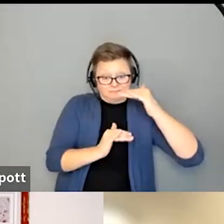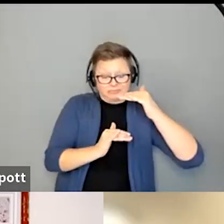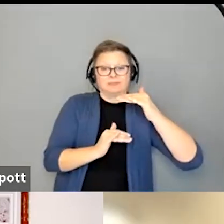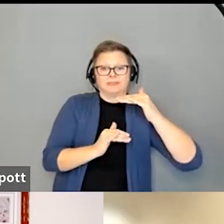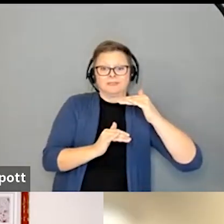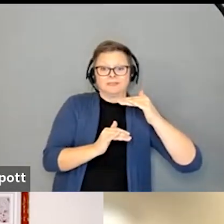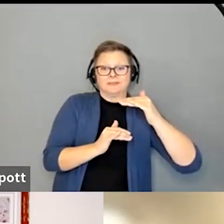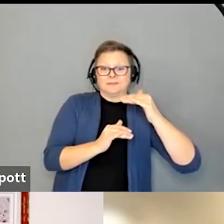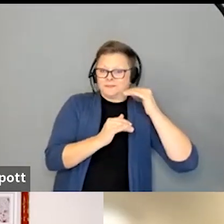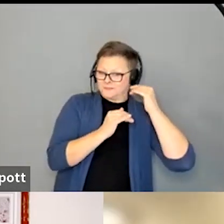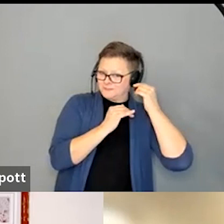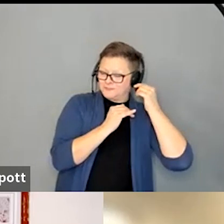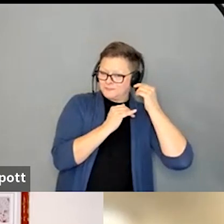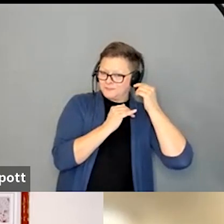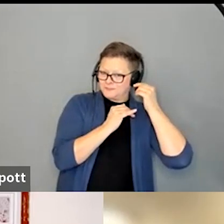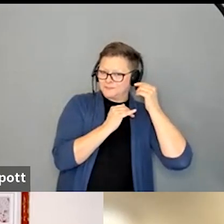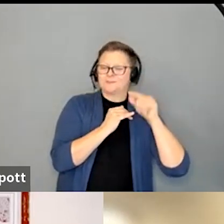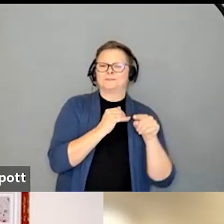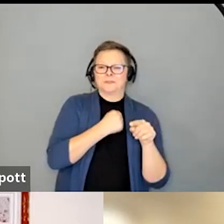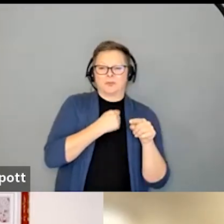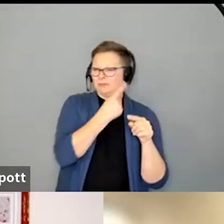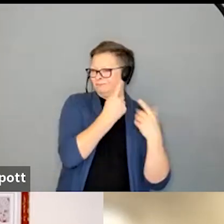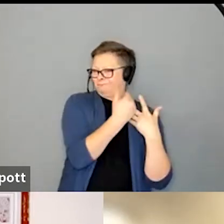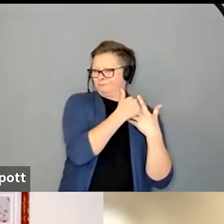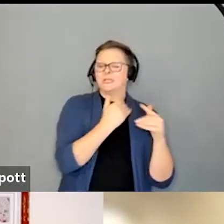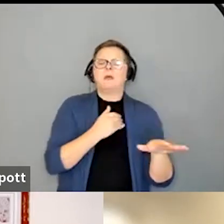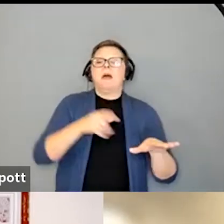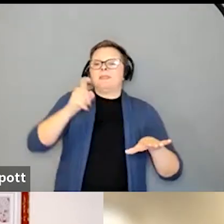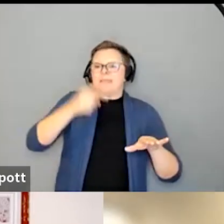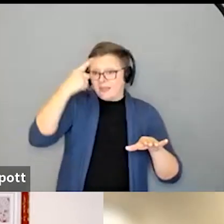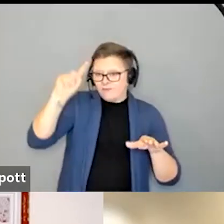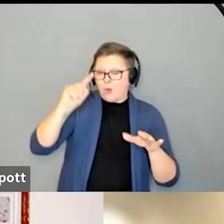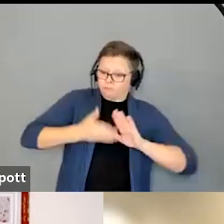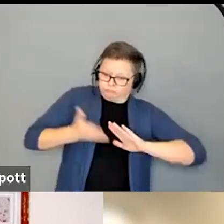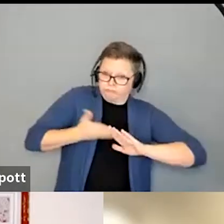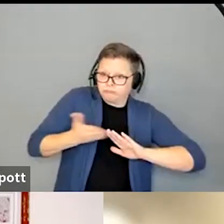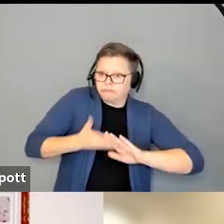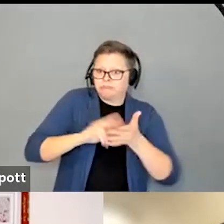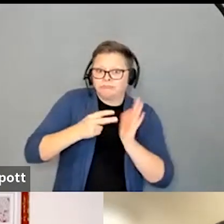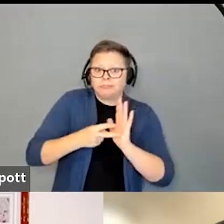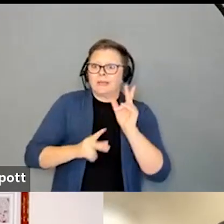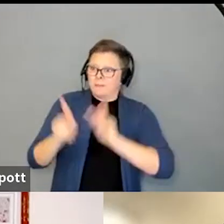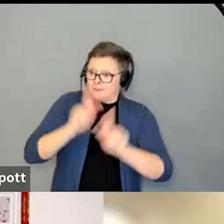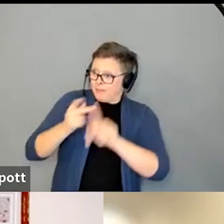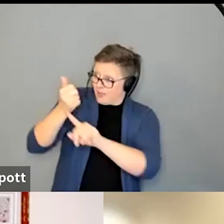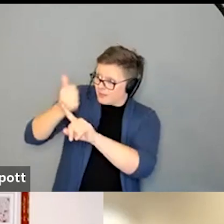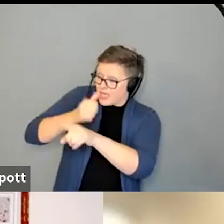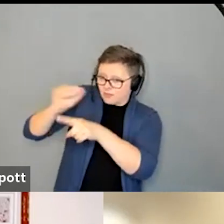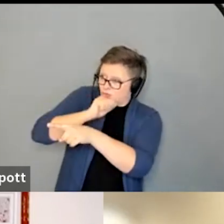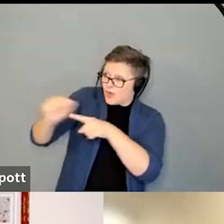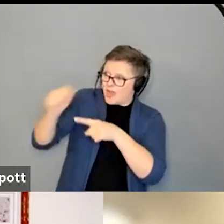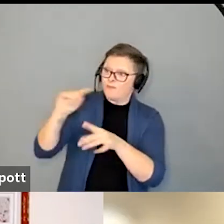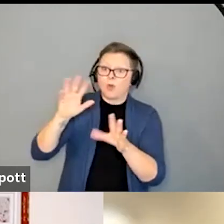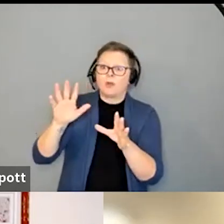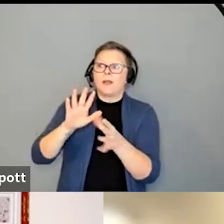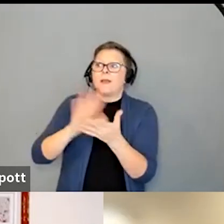commitment statement and the need to be productive is this issue of, are people trained to be inclusive managers,